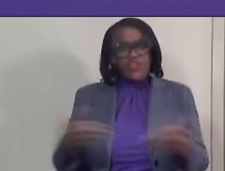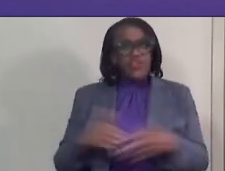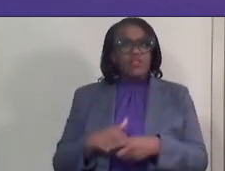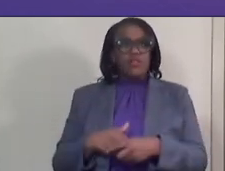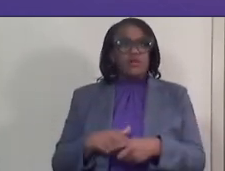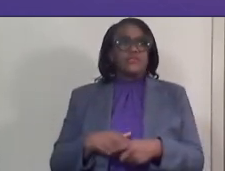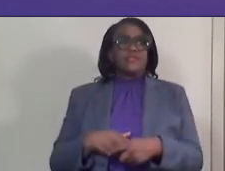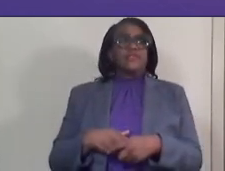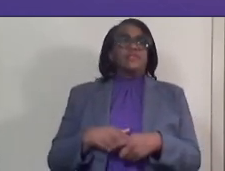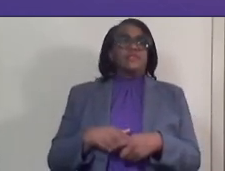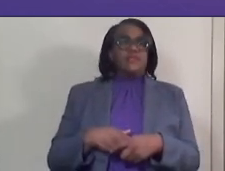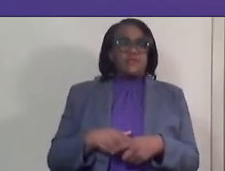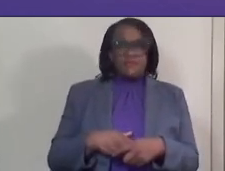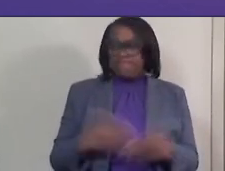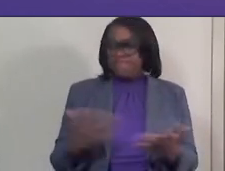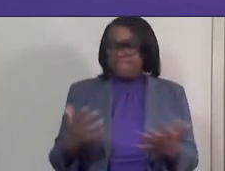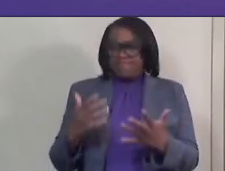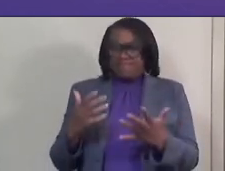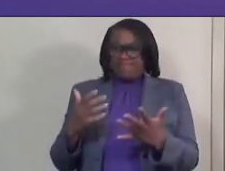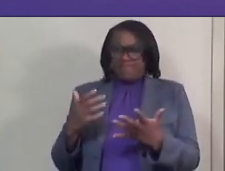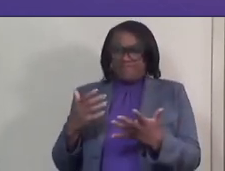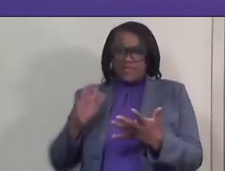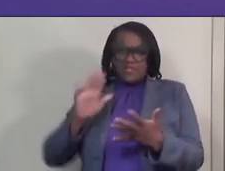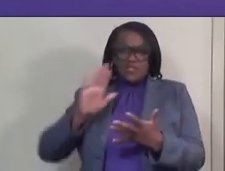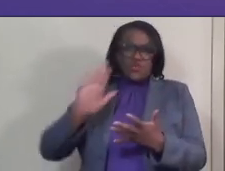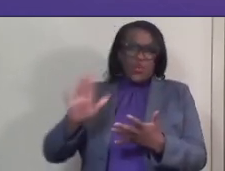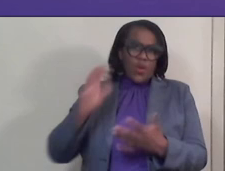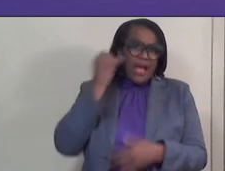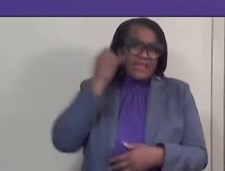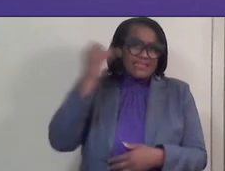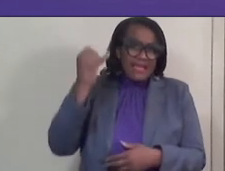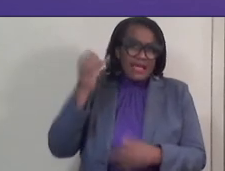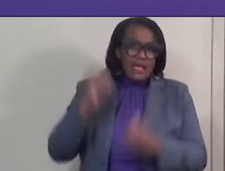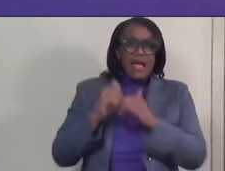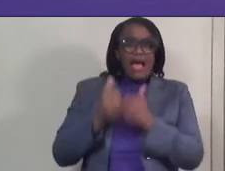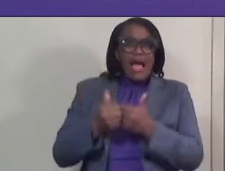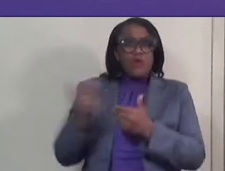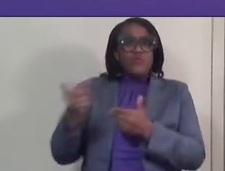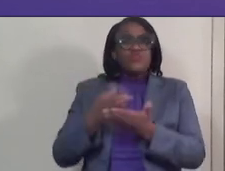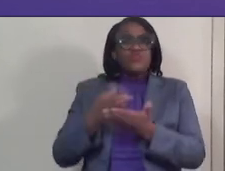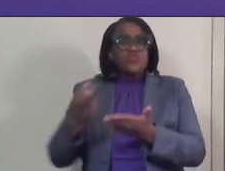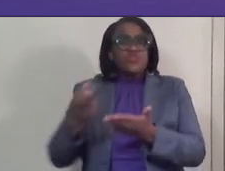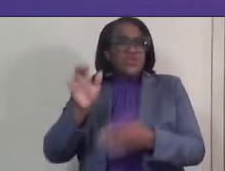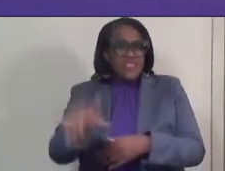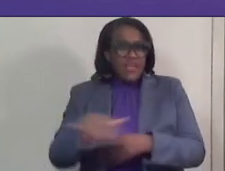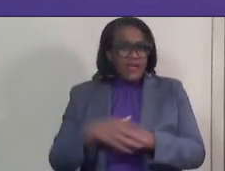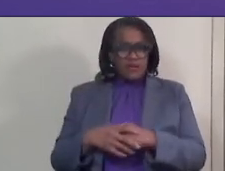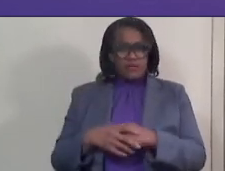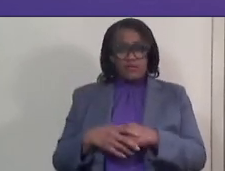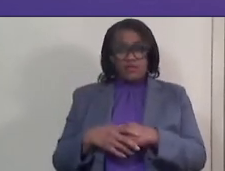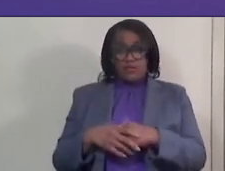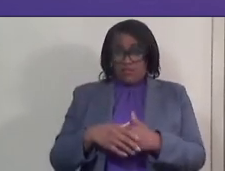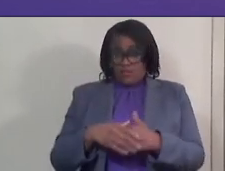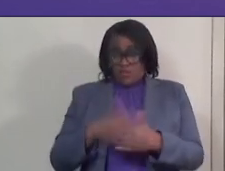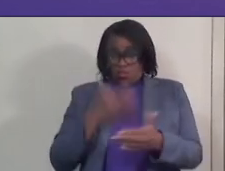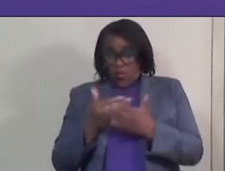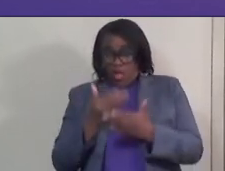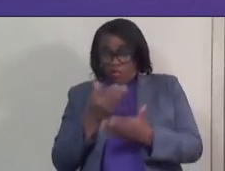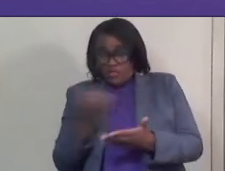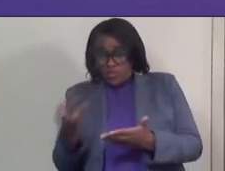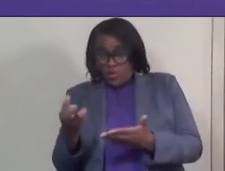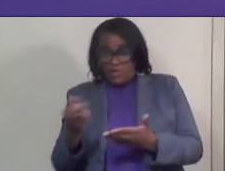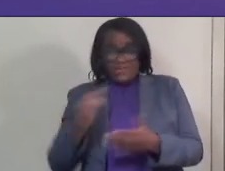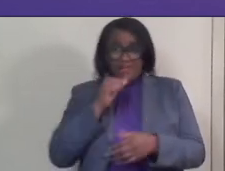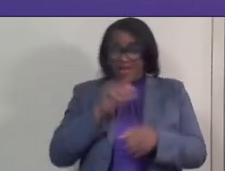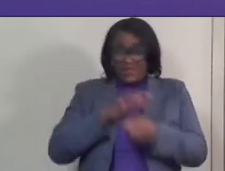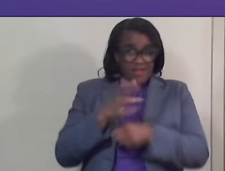collected. So can you give some ideas about how you've resourced it, or, you know, whether it's been well-resourced, under-resourced,